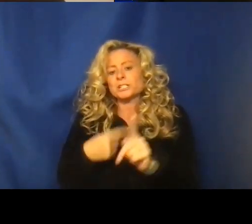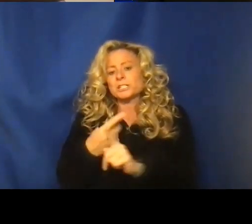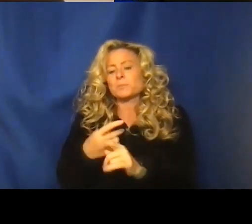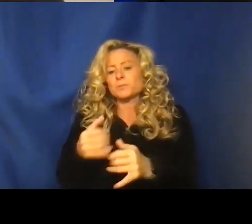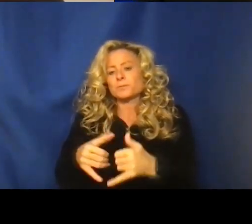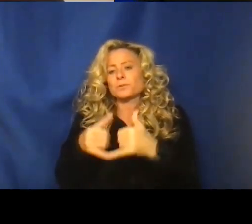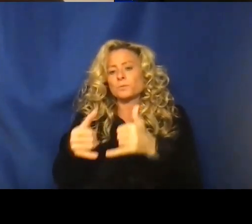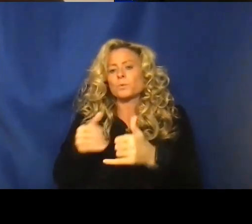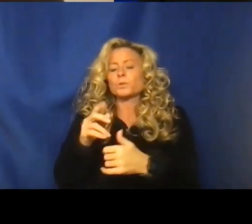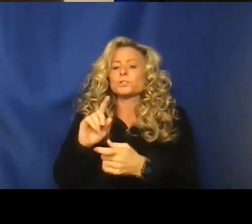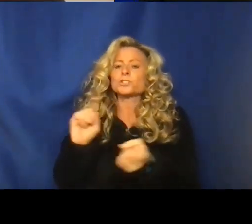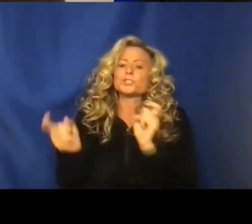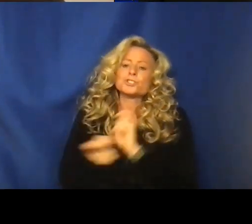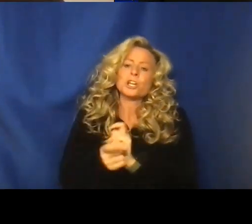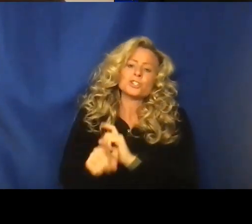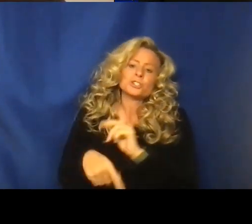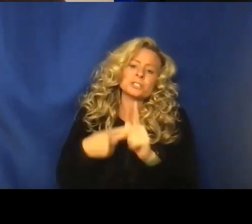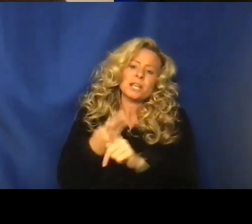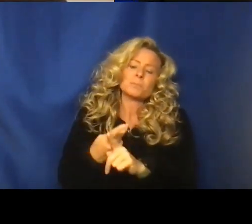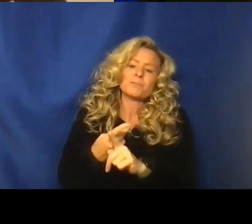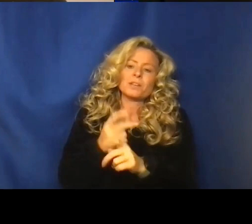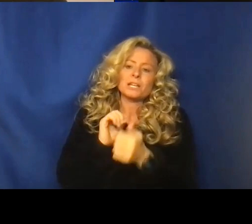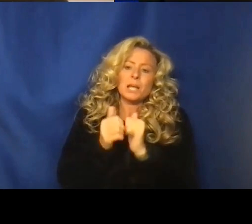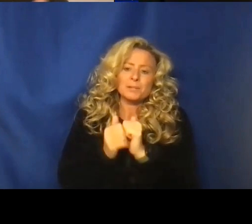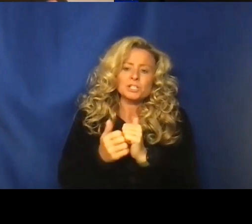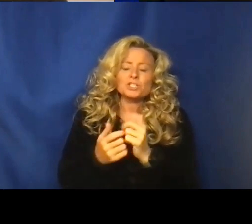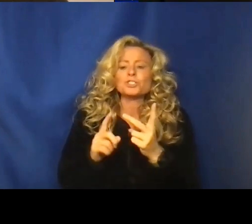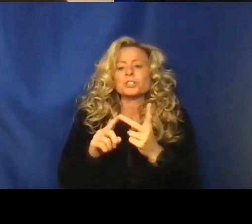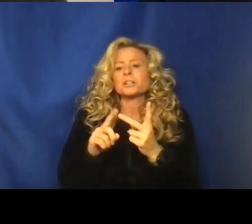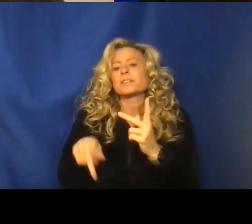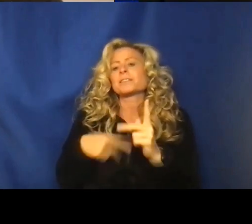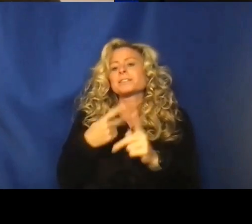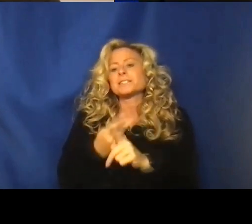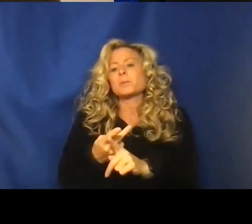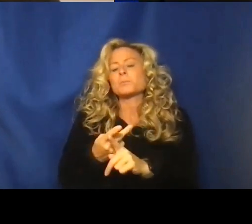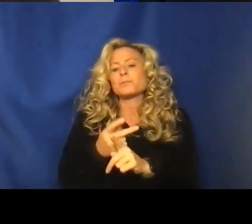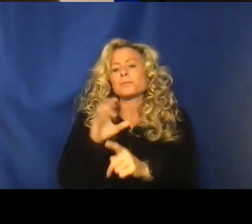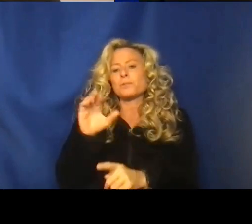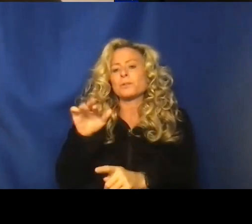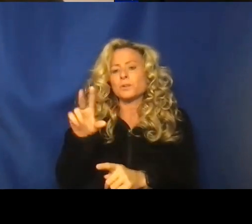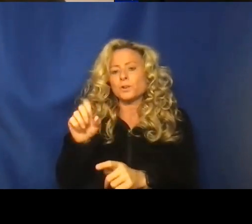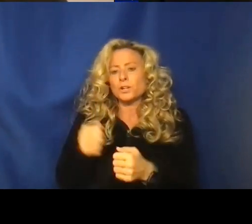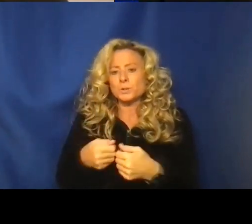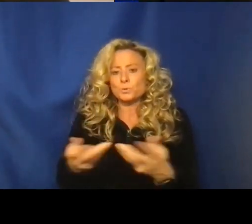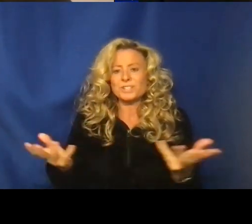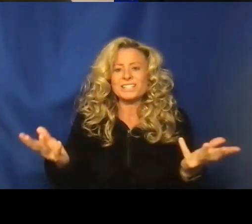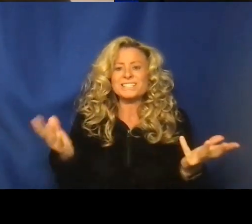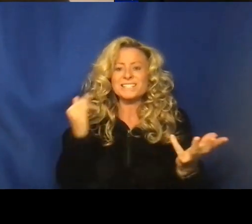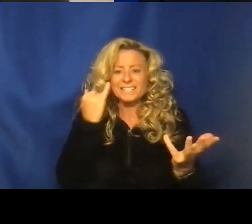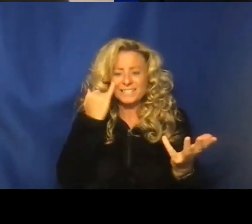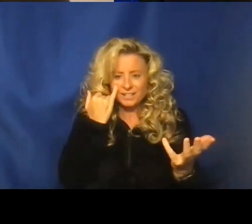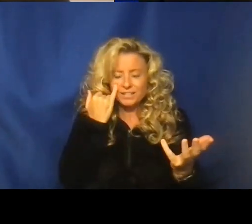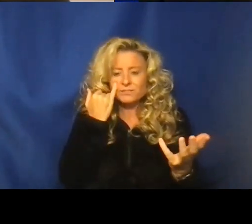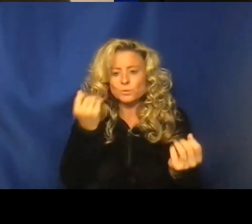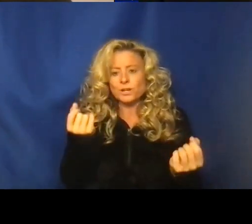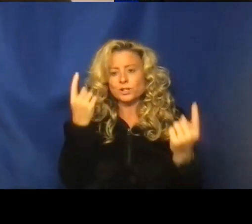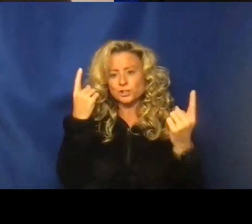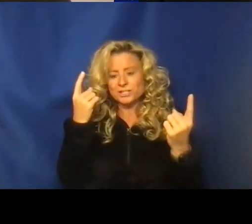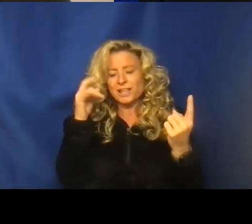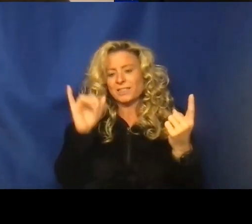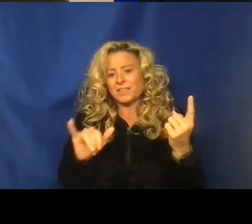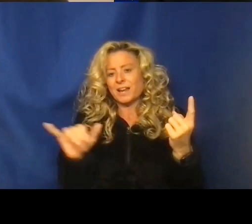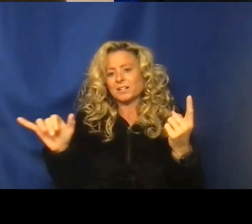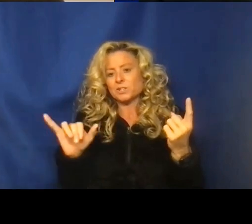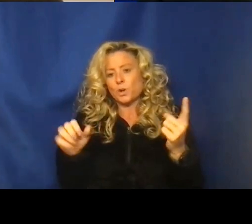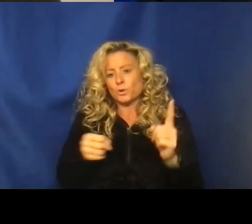can change the types of competitions. We can maybe even change the types of cards in the future that we're releasing if we understand that is